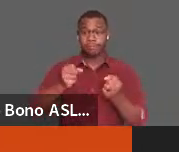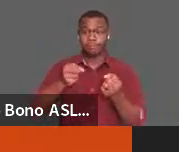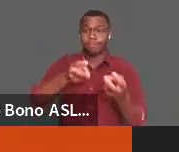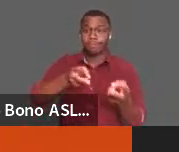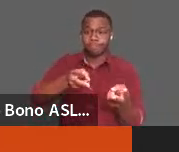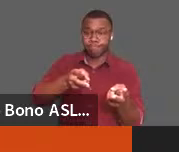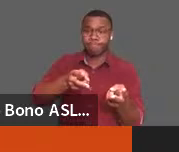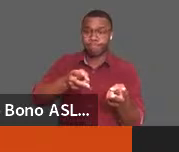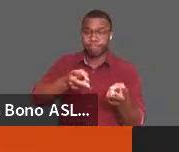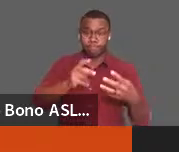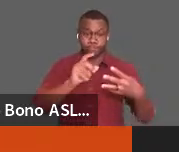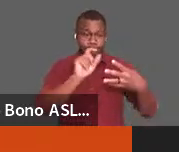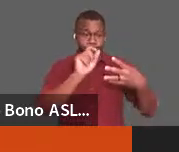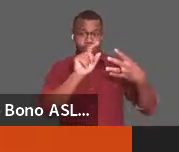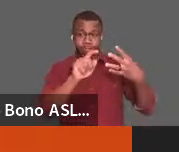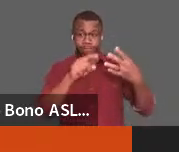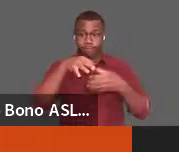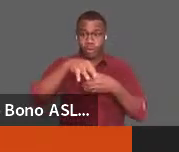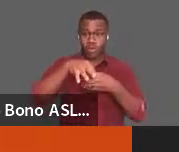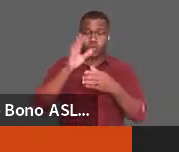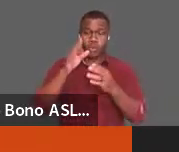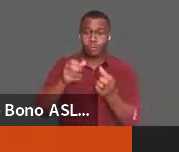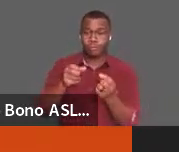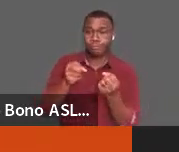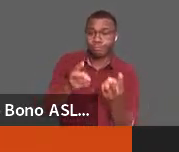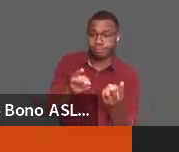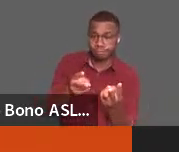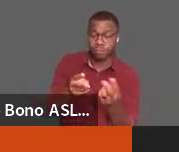highest priority for the district. So thank you.